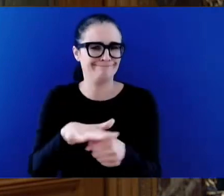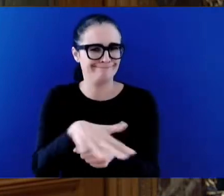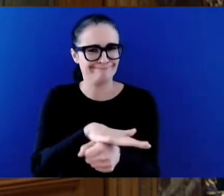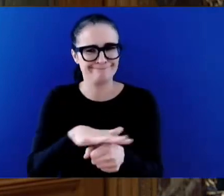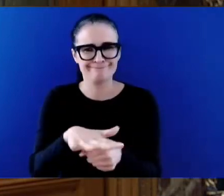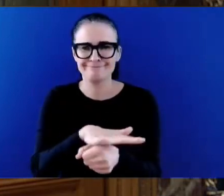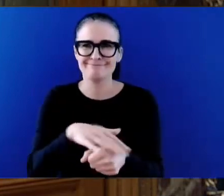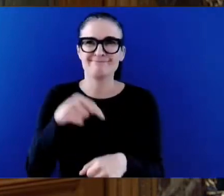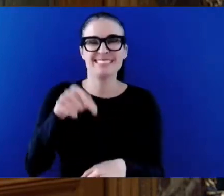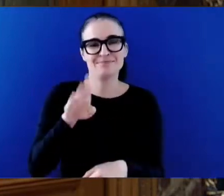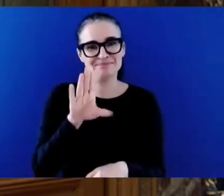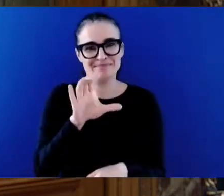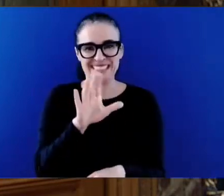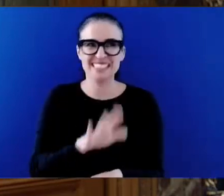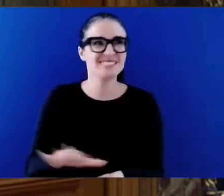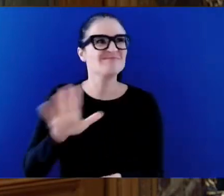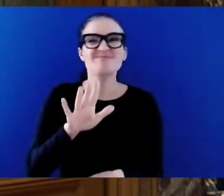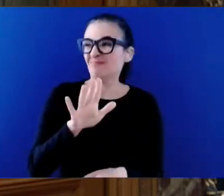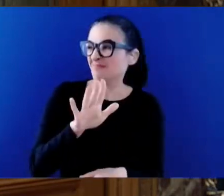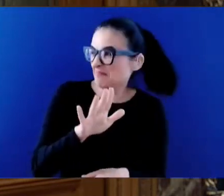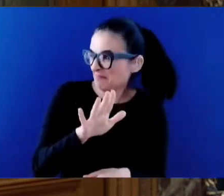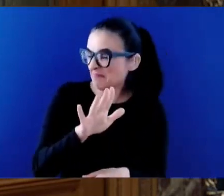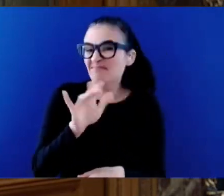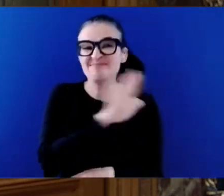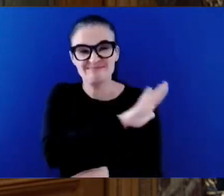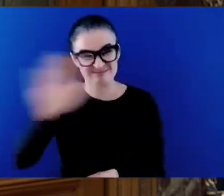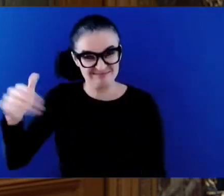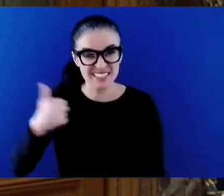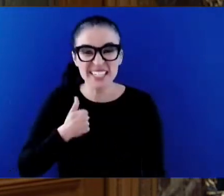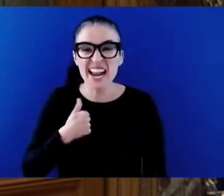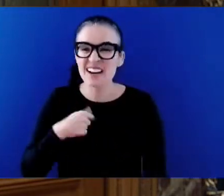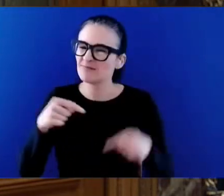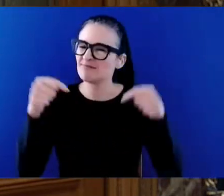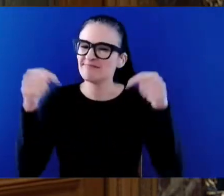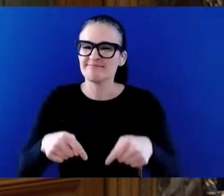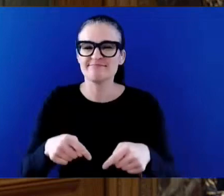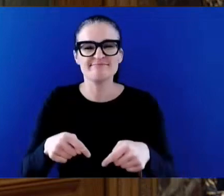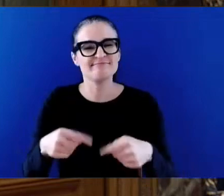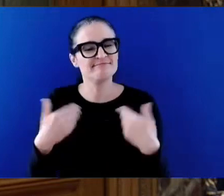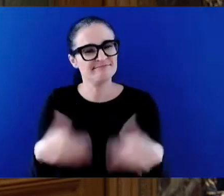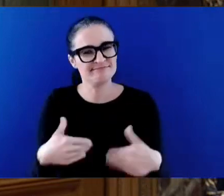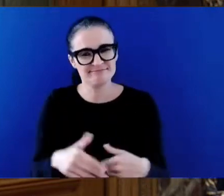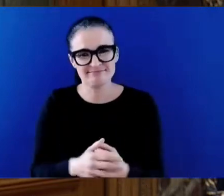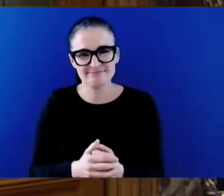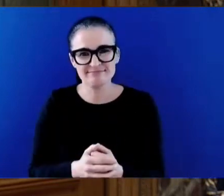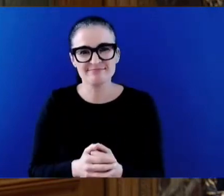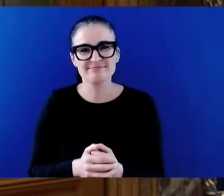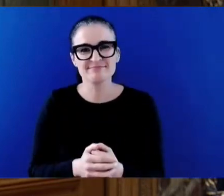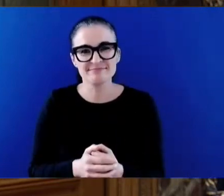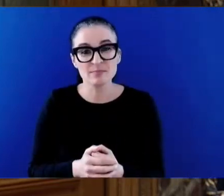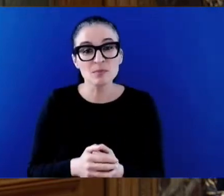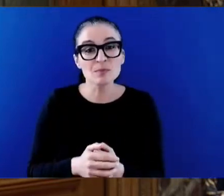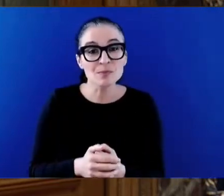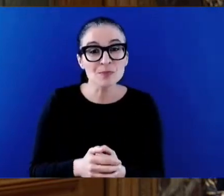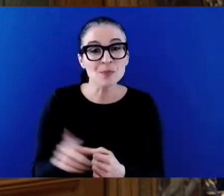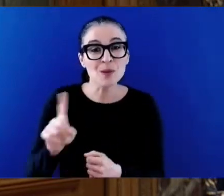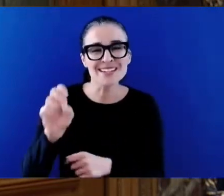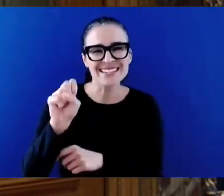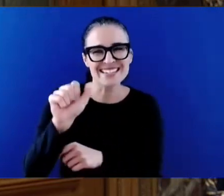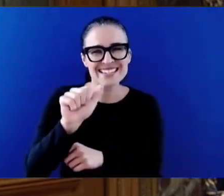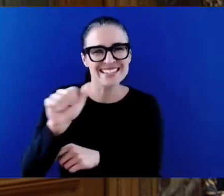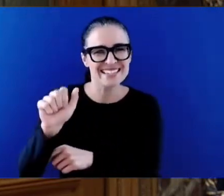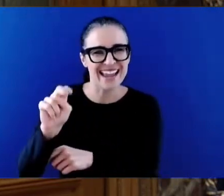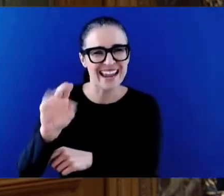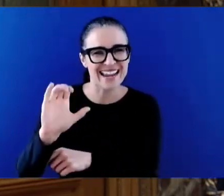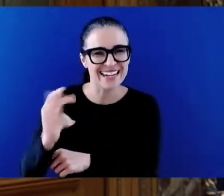he's right, Mr. Speaker. The Saanich Peninsula and the Southern Gulf Islands attract thousands of people from across the